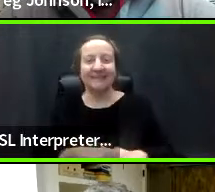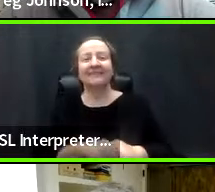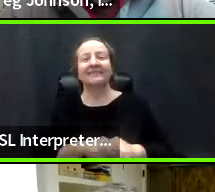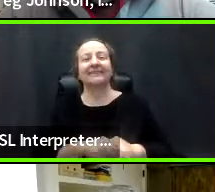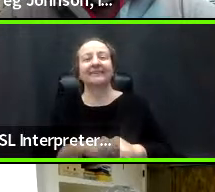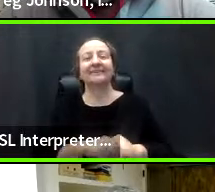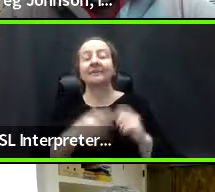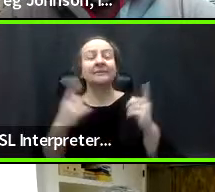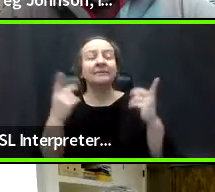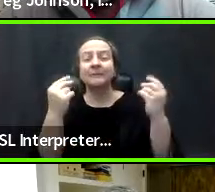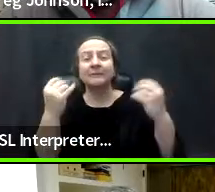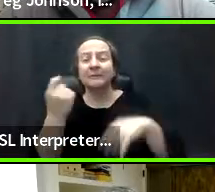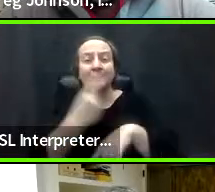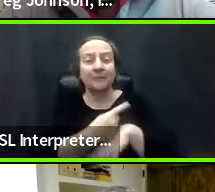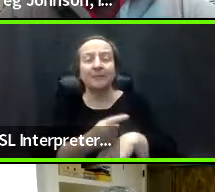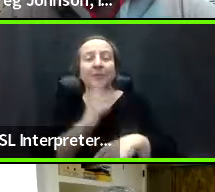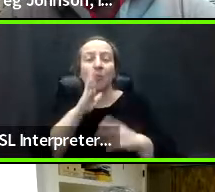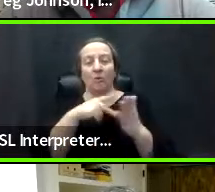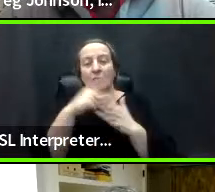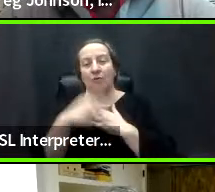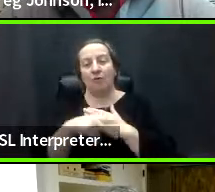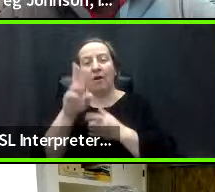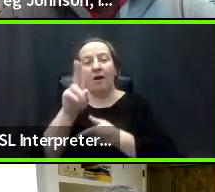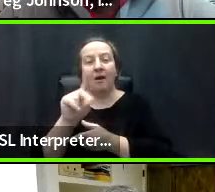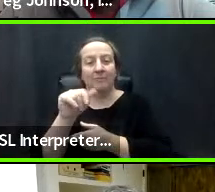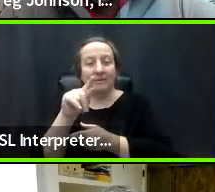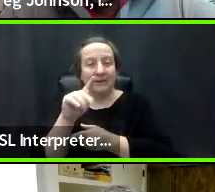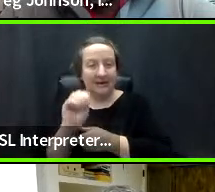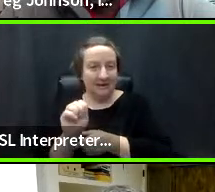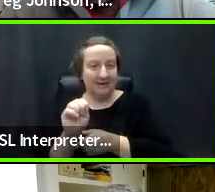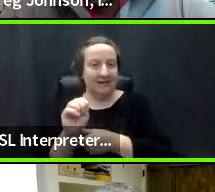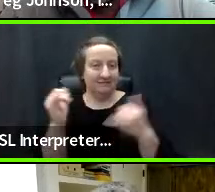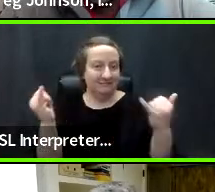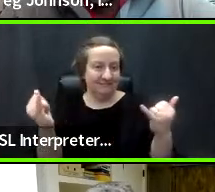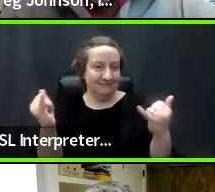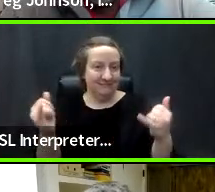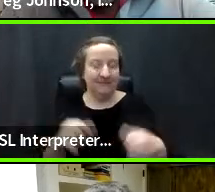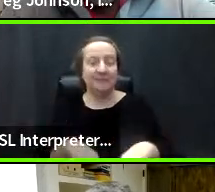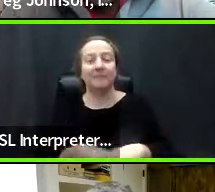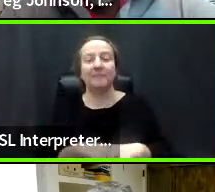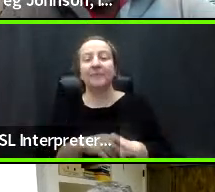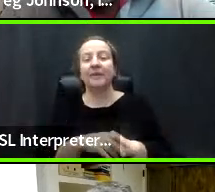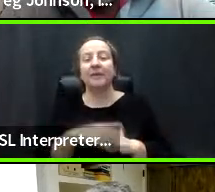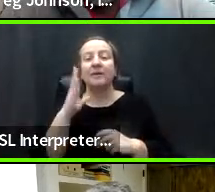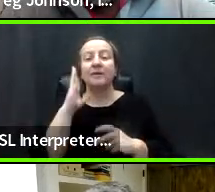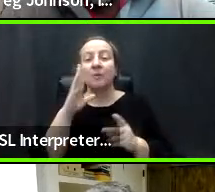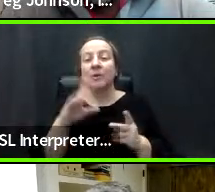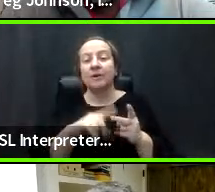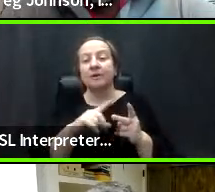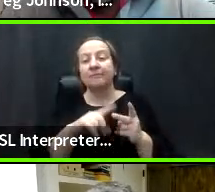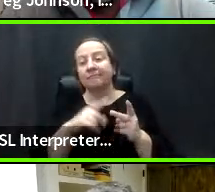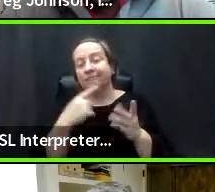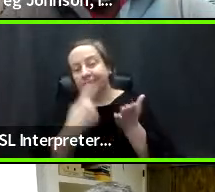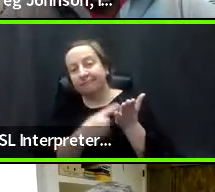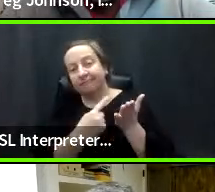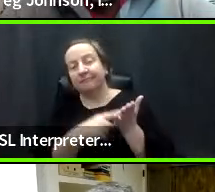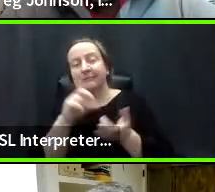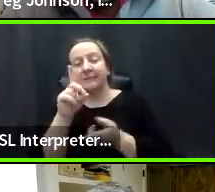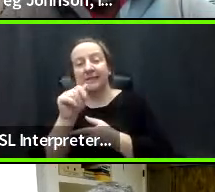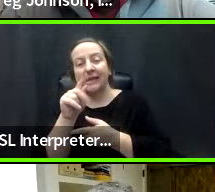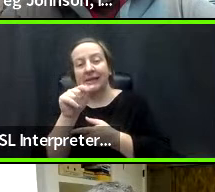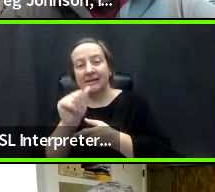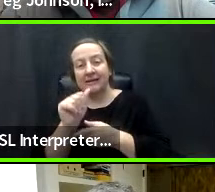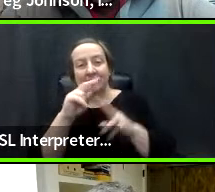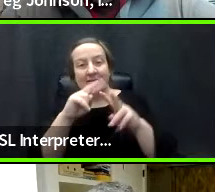is we're going to have a program update. You'll see a program updates today. We'll also cover data